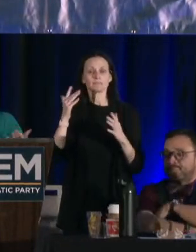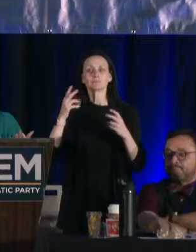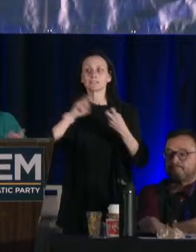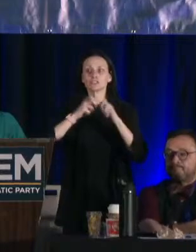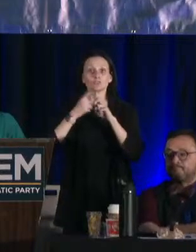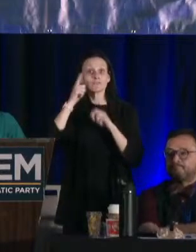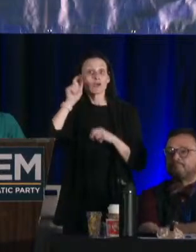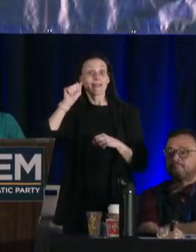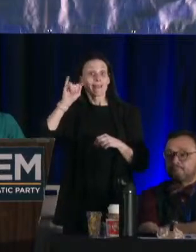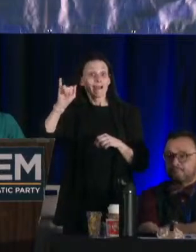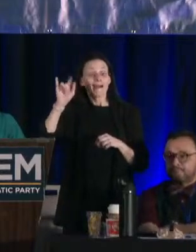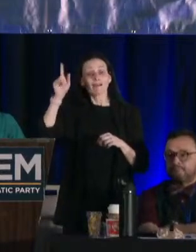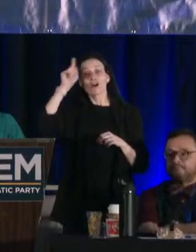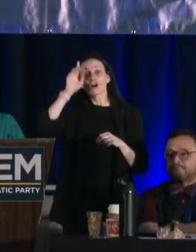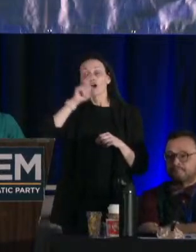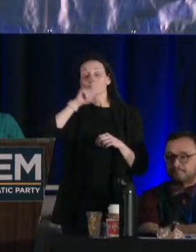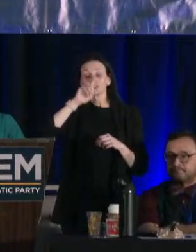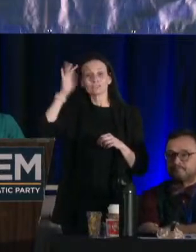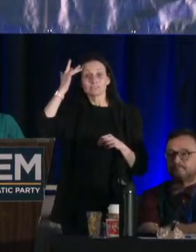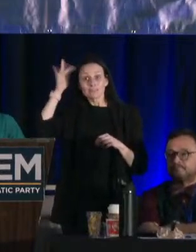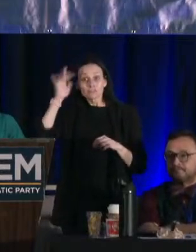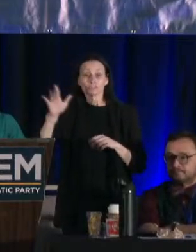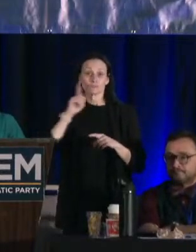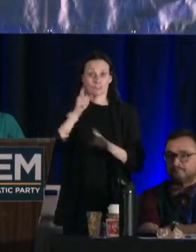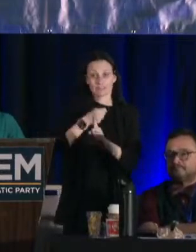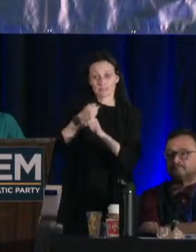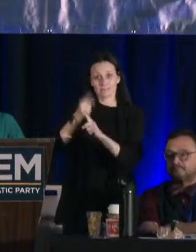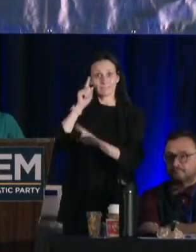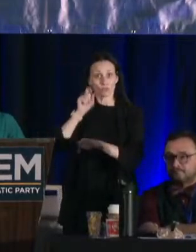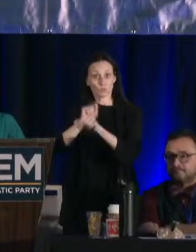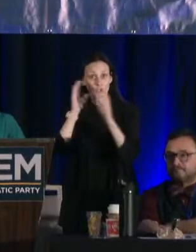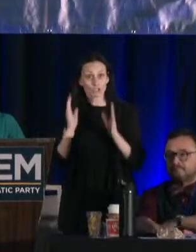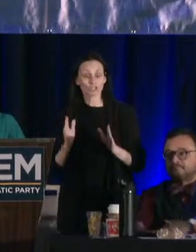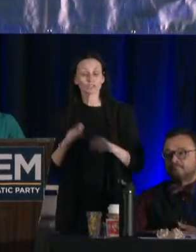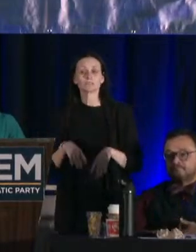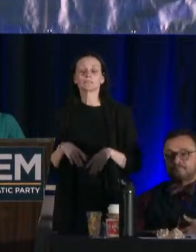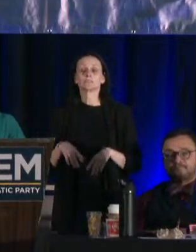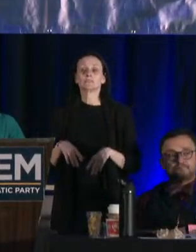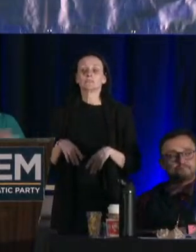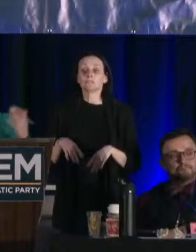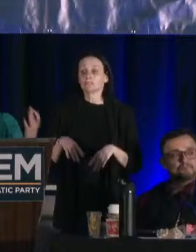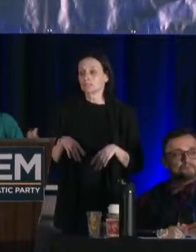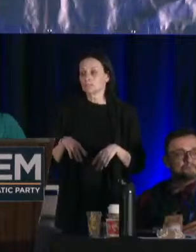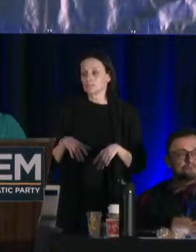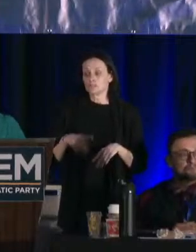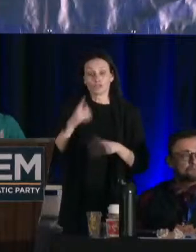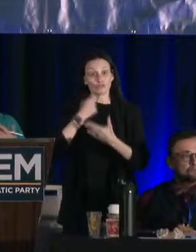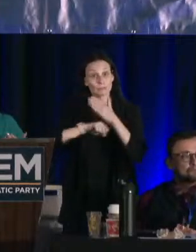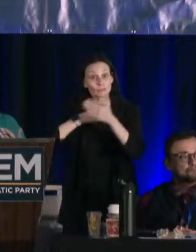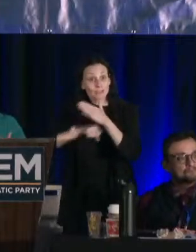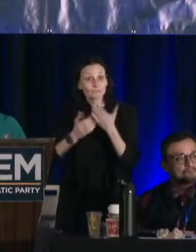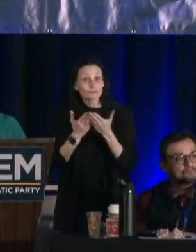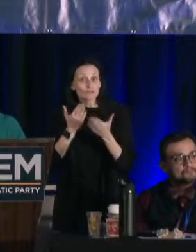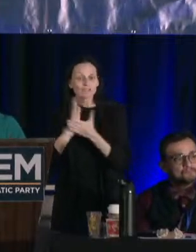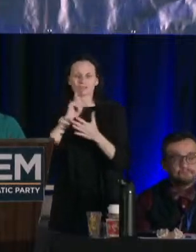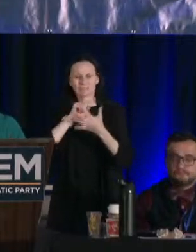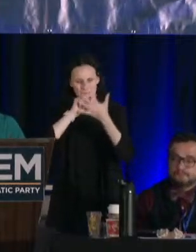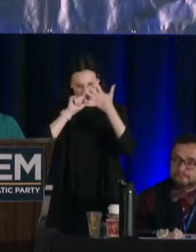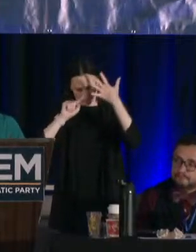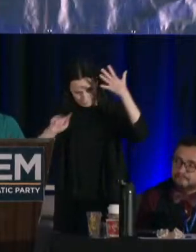issues of AI and the impact on businesses and workers, and reproductive rights, and the list goes